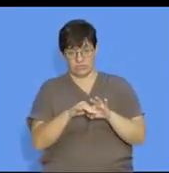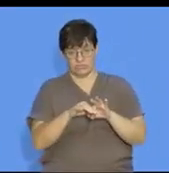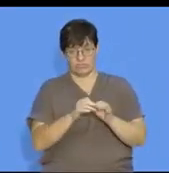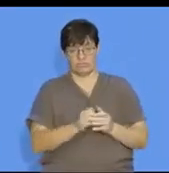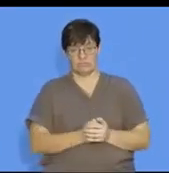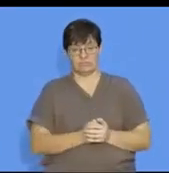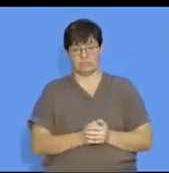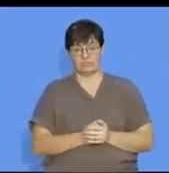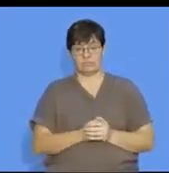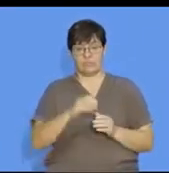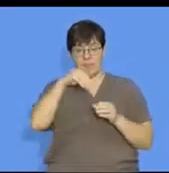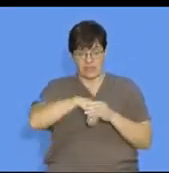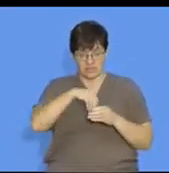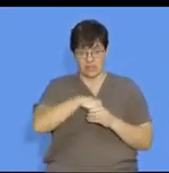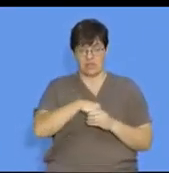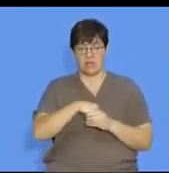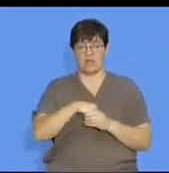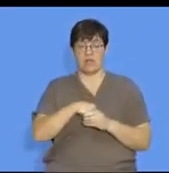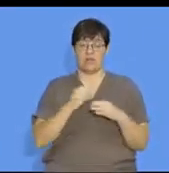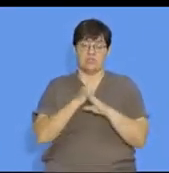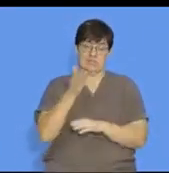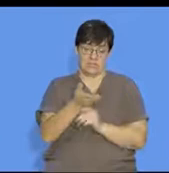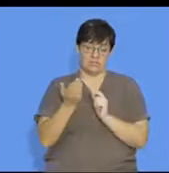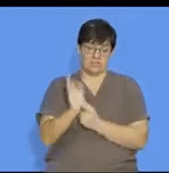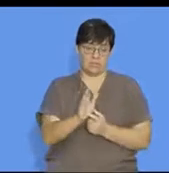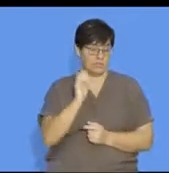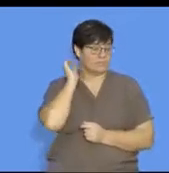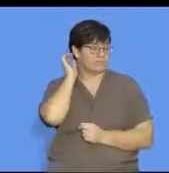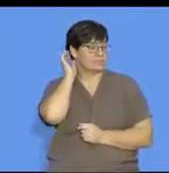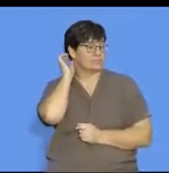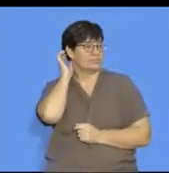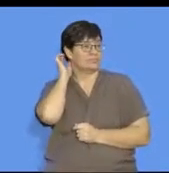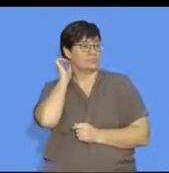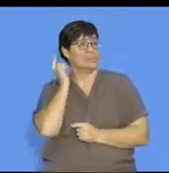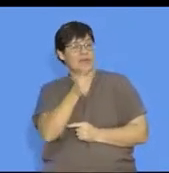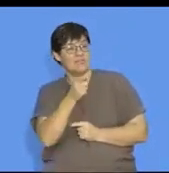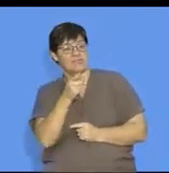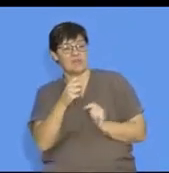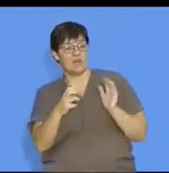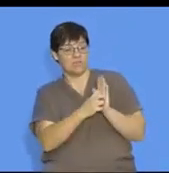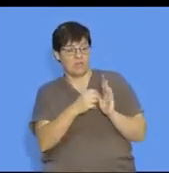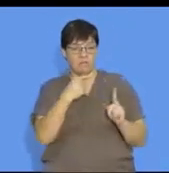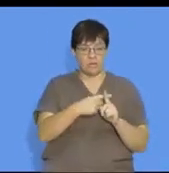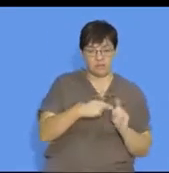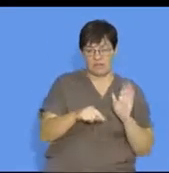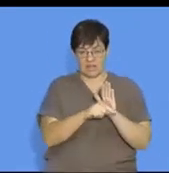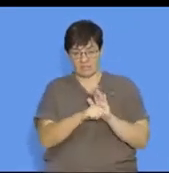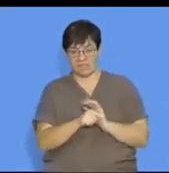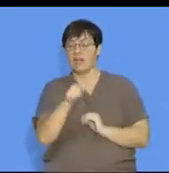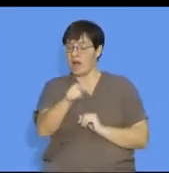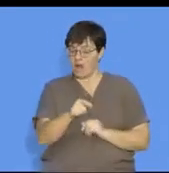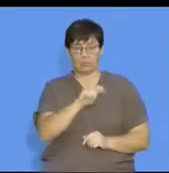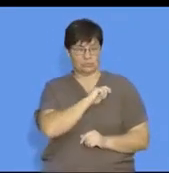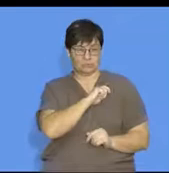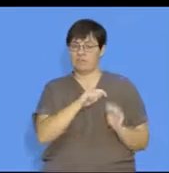value of actually the internal resistance. All right, okay? And then if the graph, is the graph positive